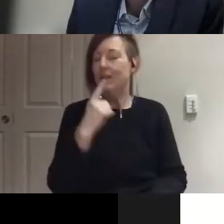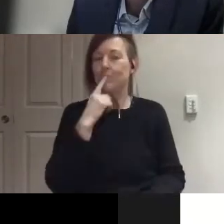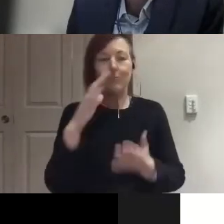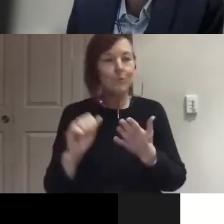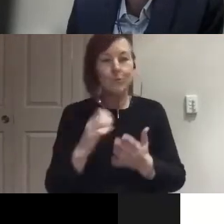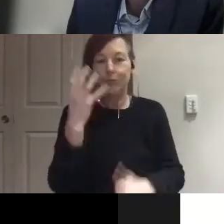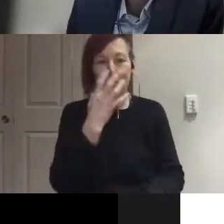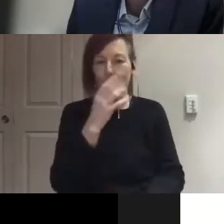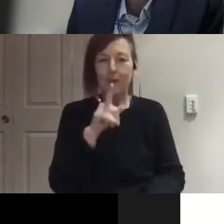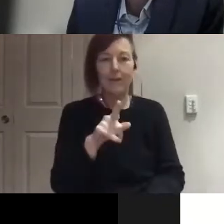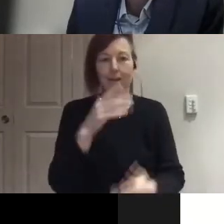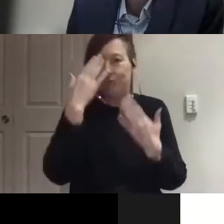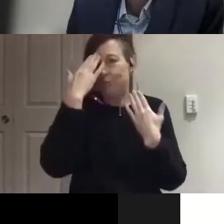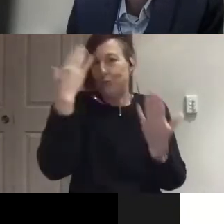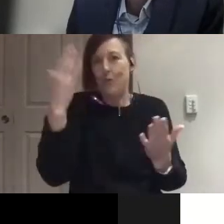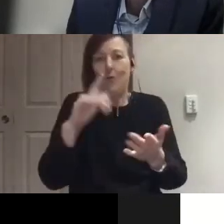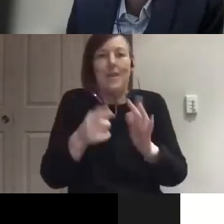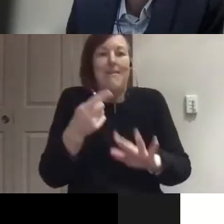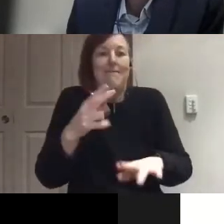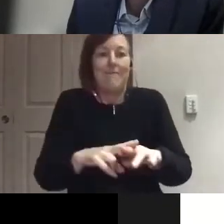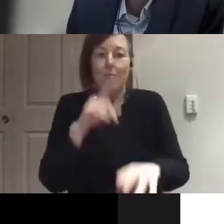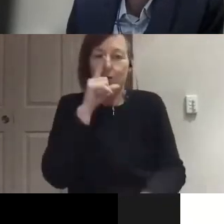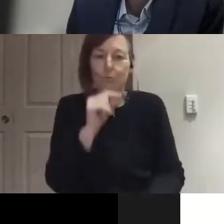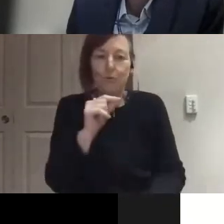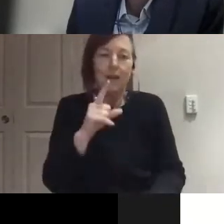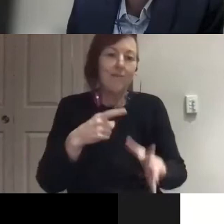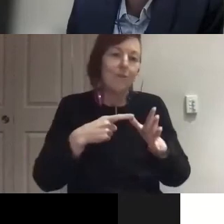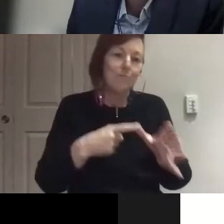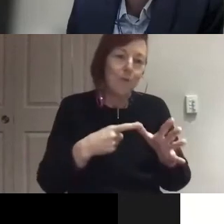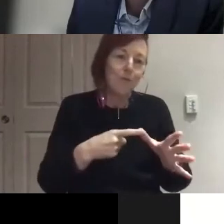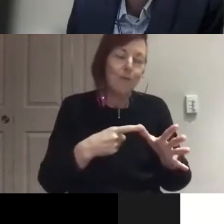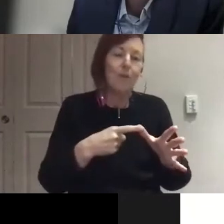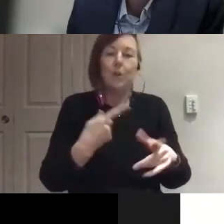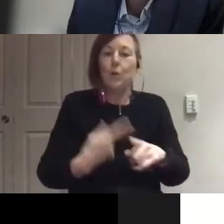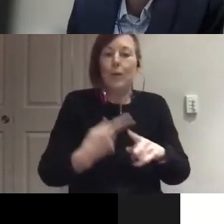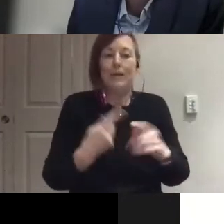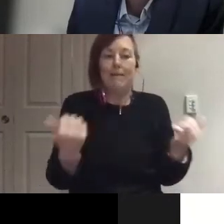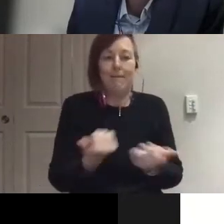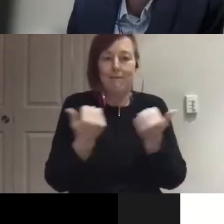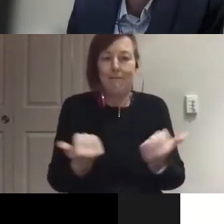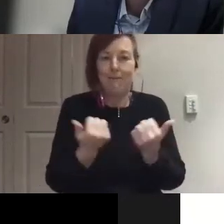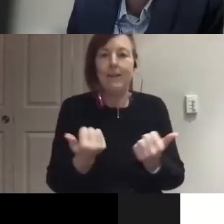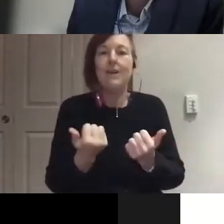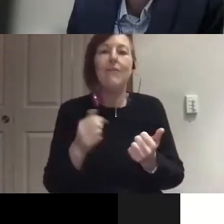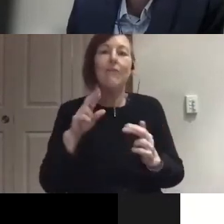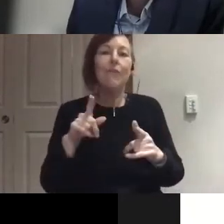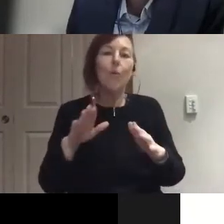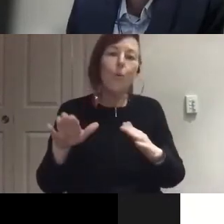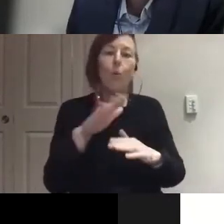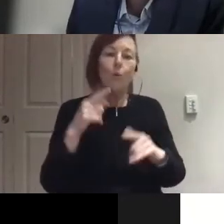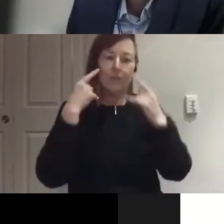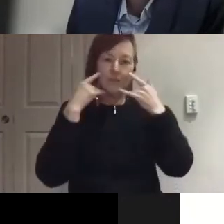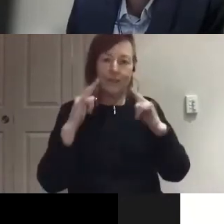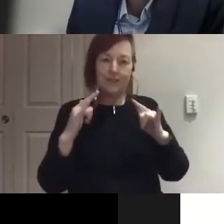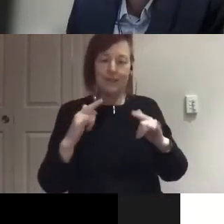mount a response for that we've had to in relation to mounting such a significant testing response. So